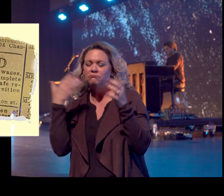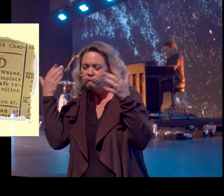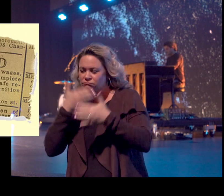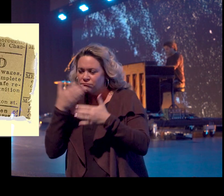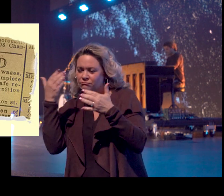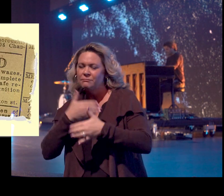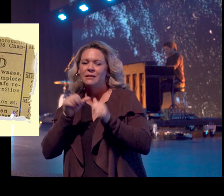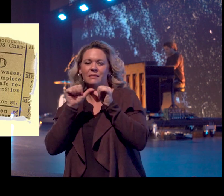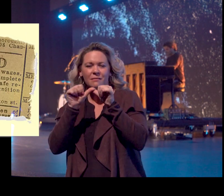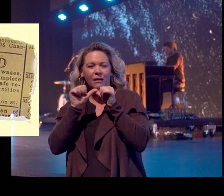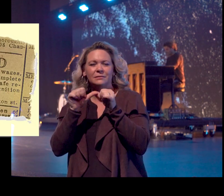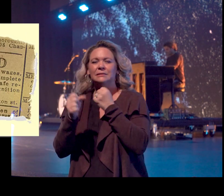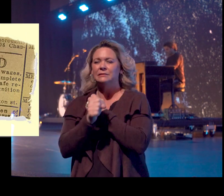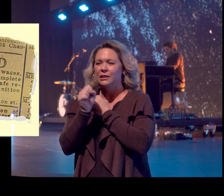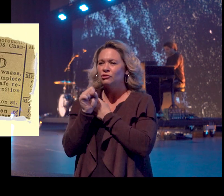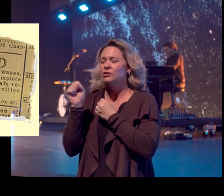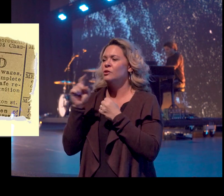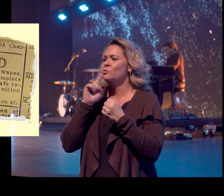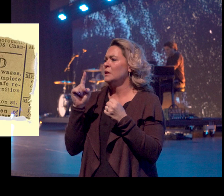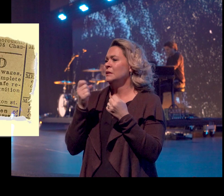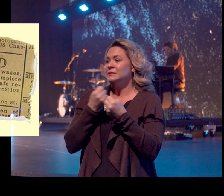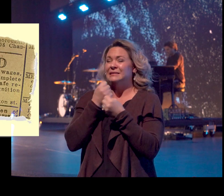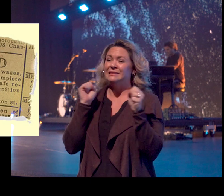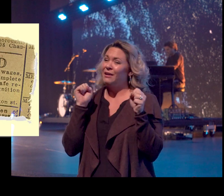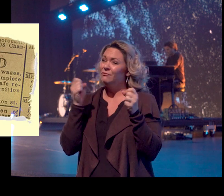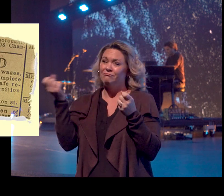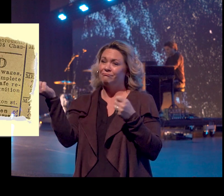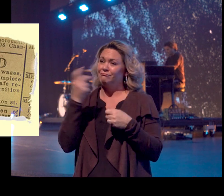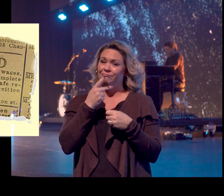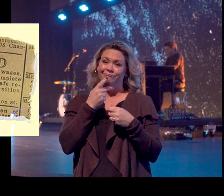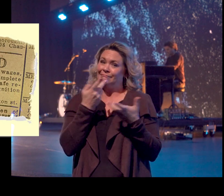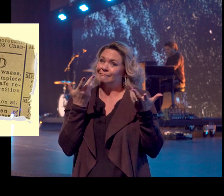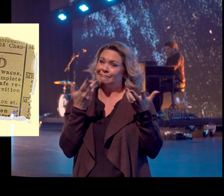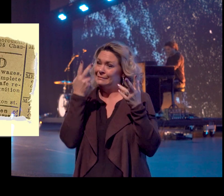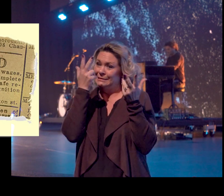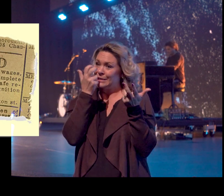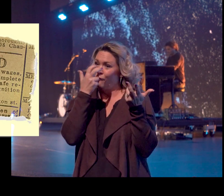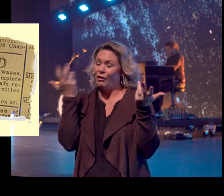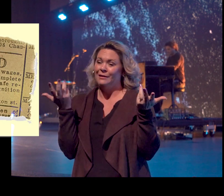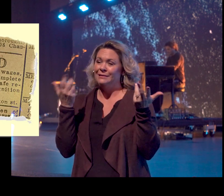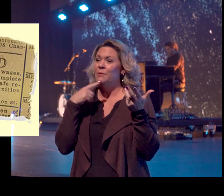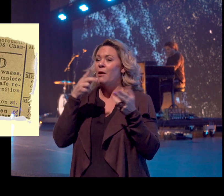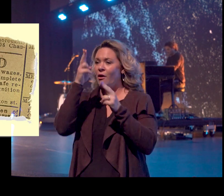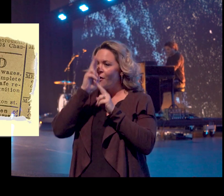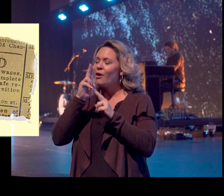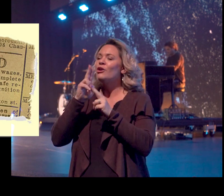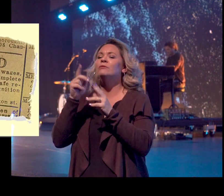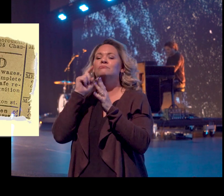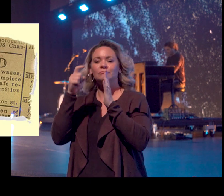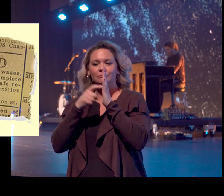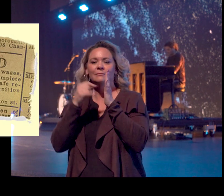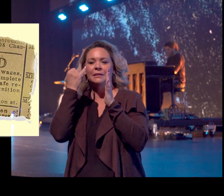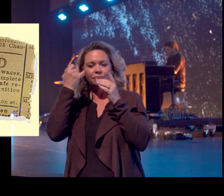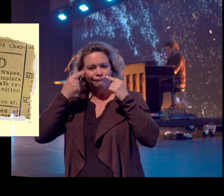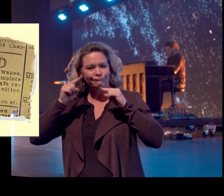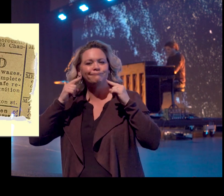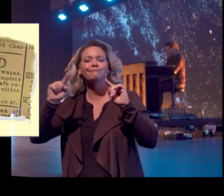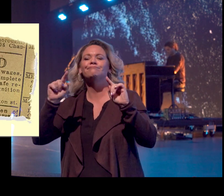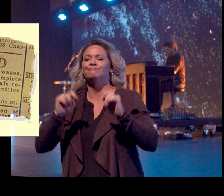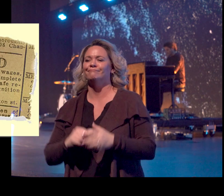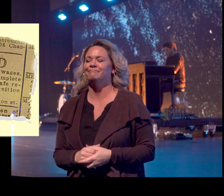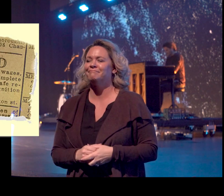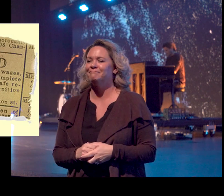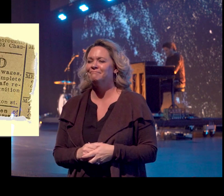long months of complete darkness, constant danger, safe return doubtful, honor and recognition in case